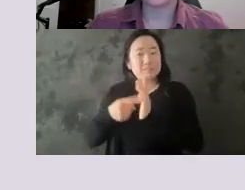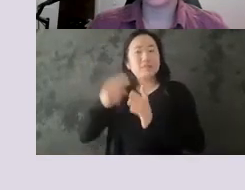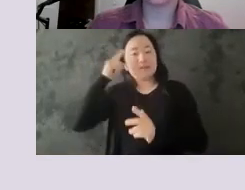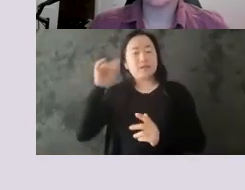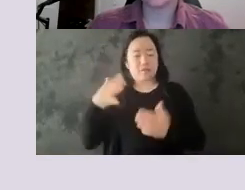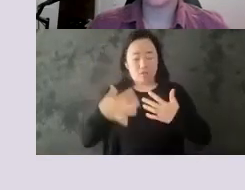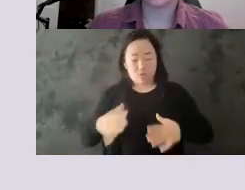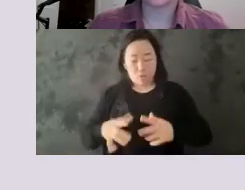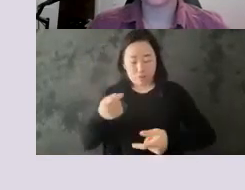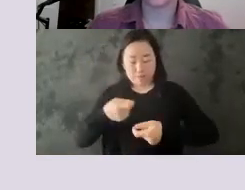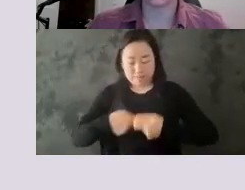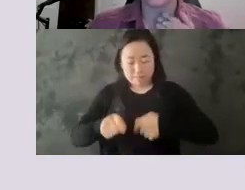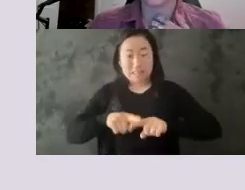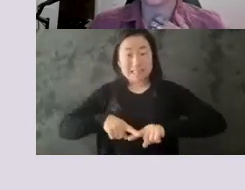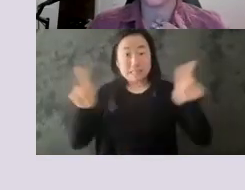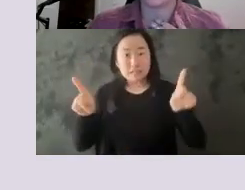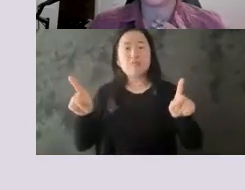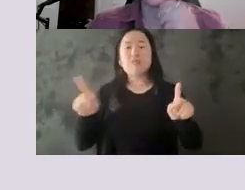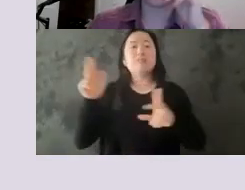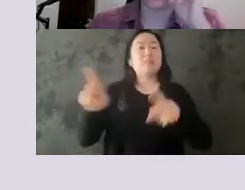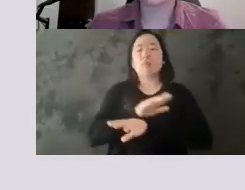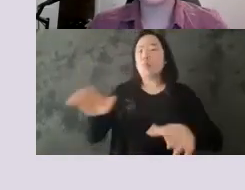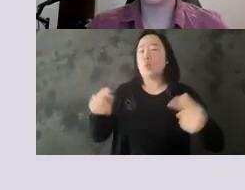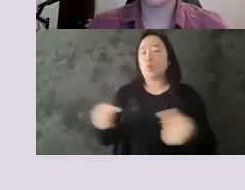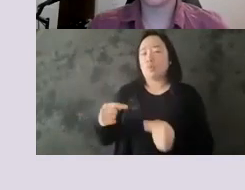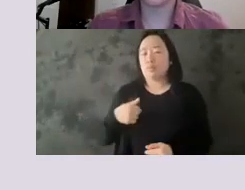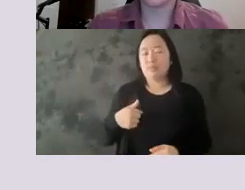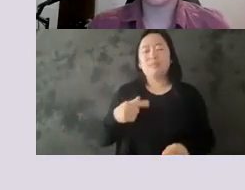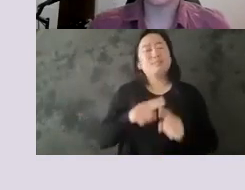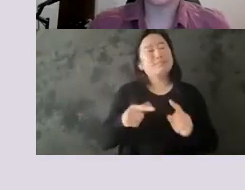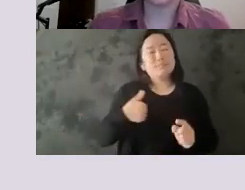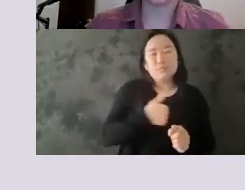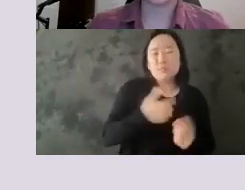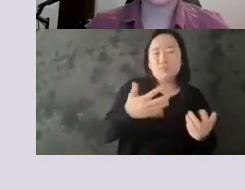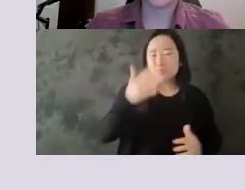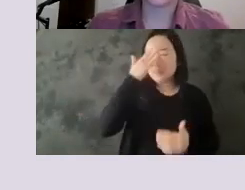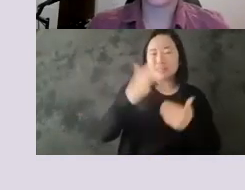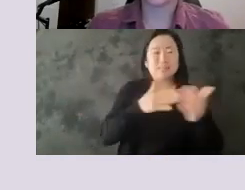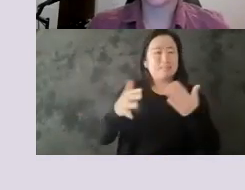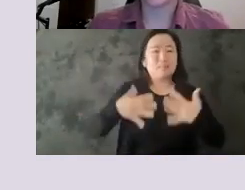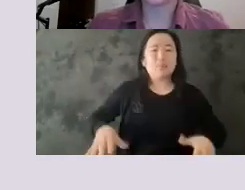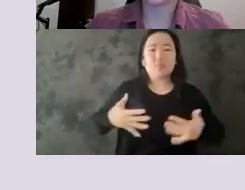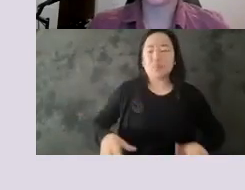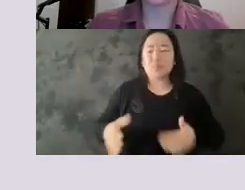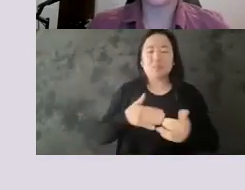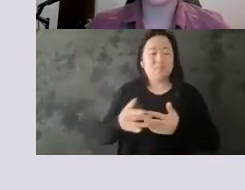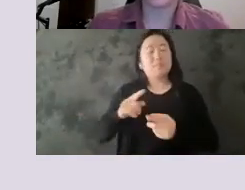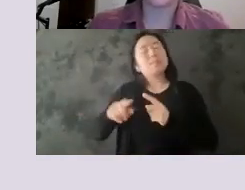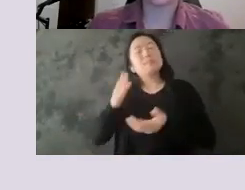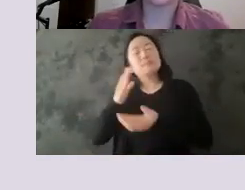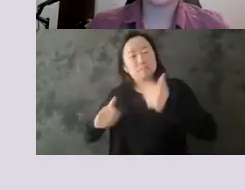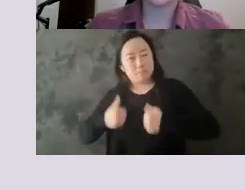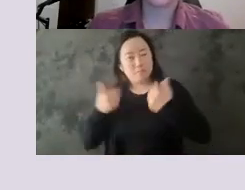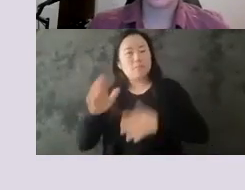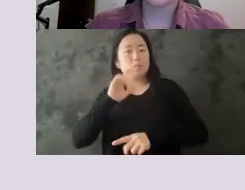hurt me. And we know in reality, unfortunately, that it doesn't matter what you wear. But sometimes that's a response that some survivors